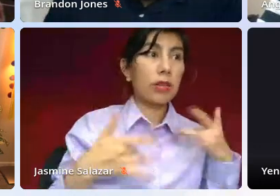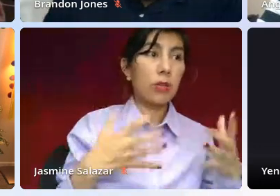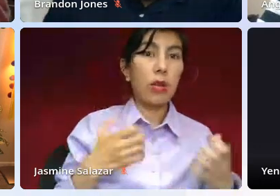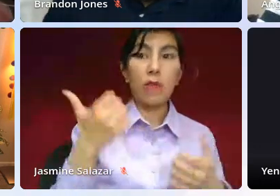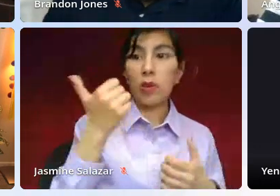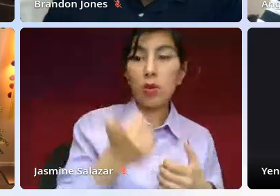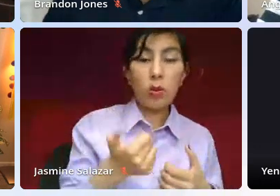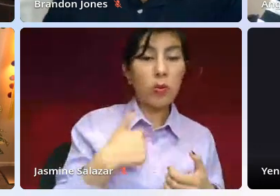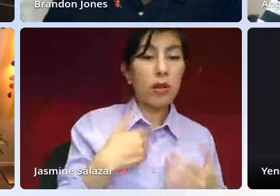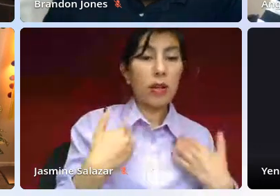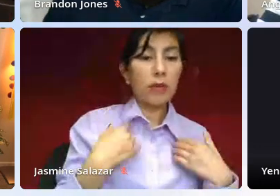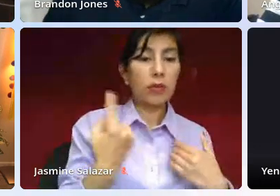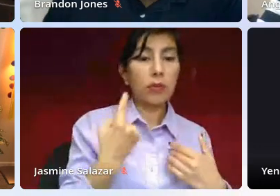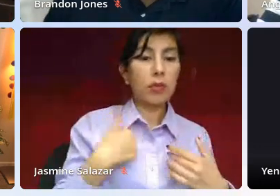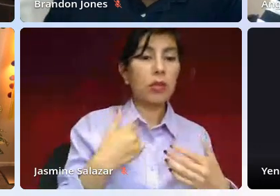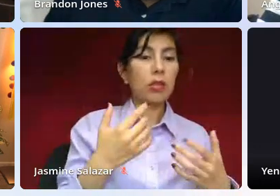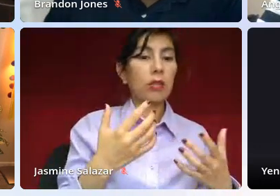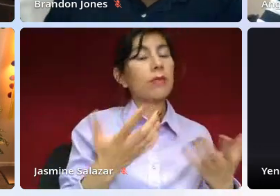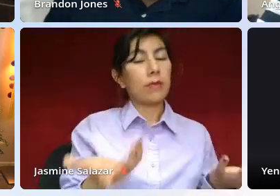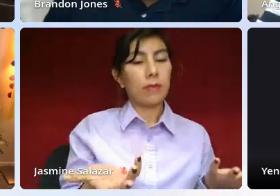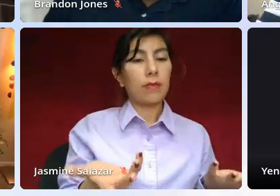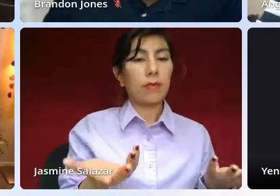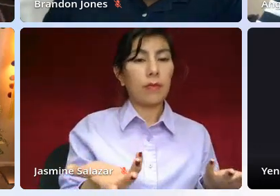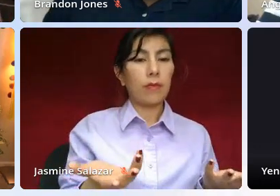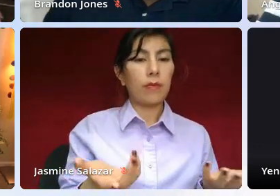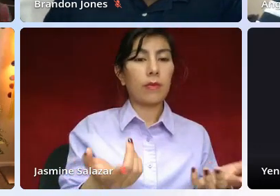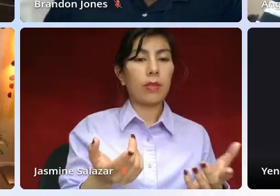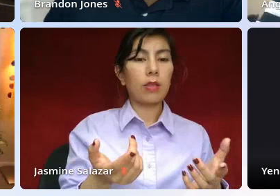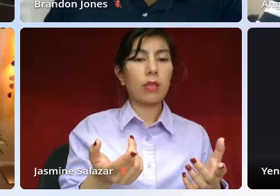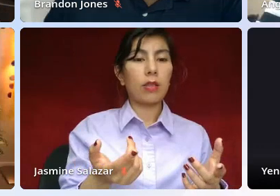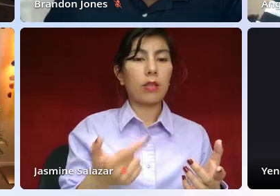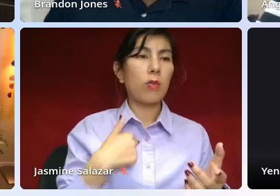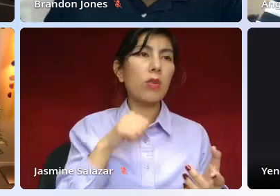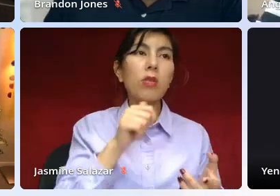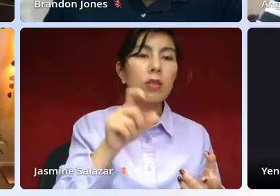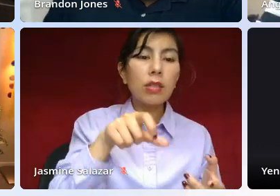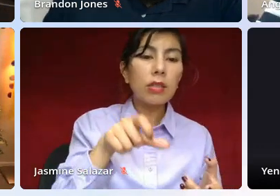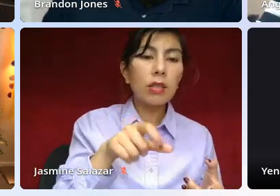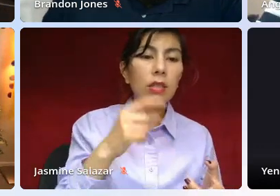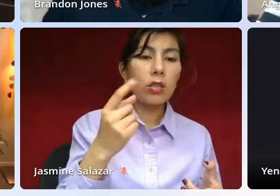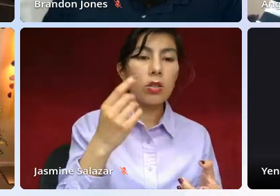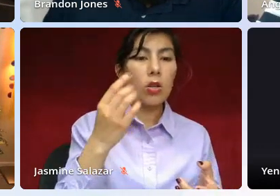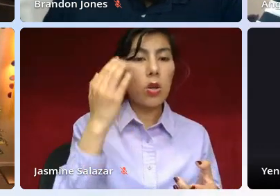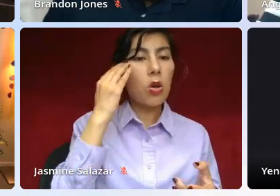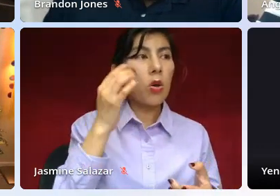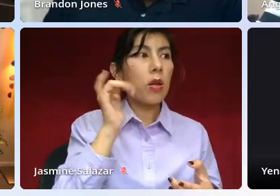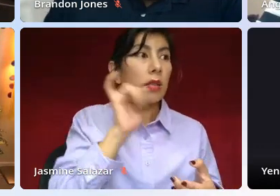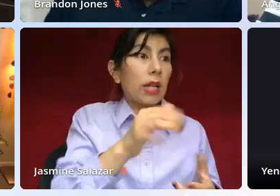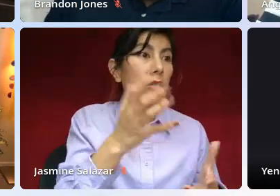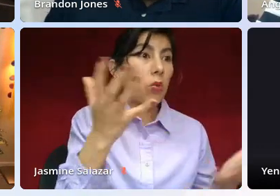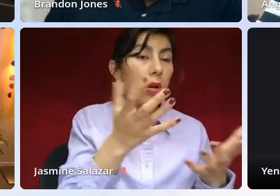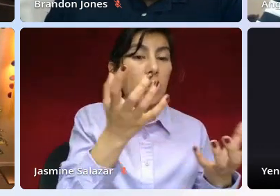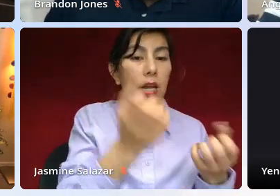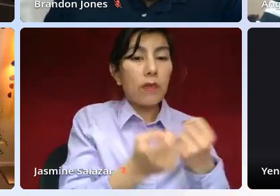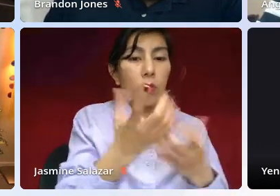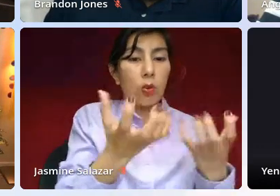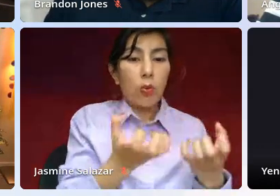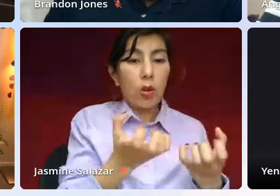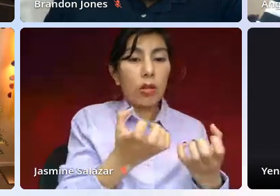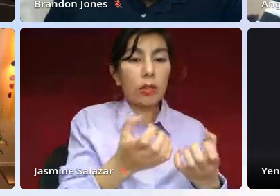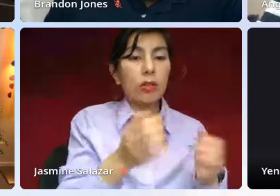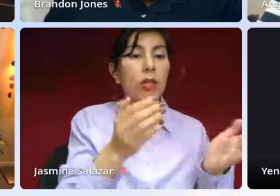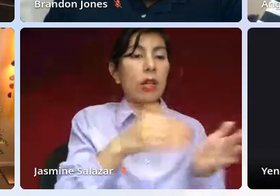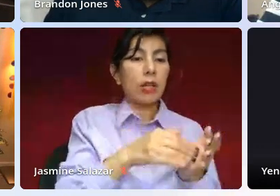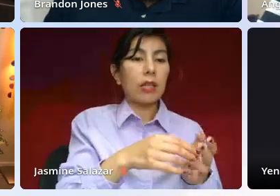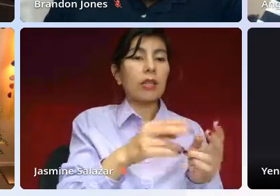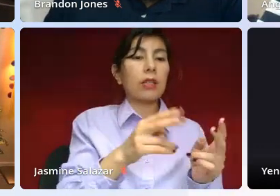got something, we've got a cert, we got something. We don't necessarily always know that's what everybody wants. And again, if we're going to individualize